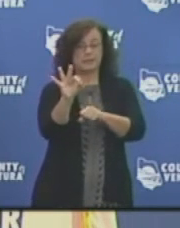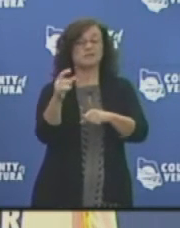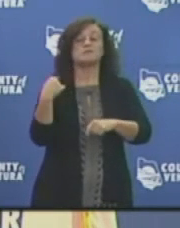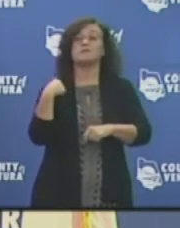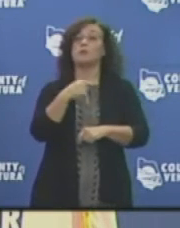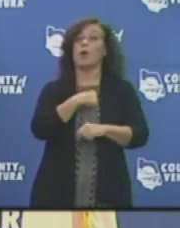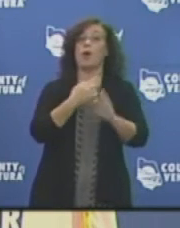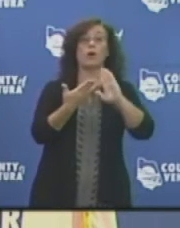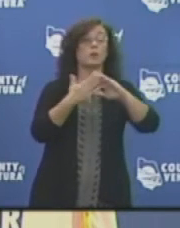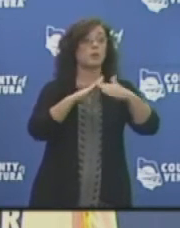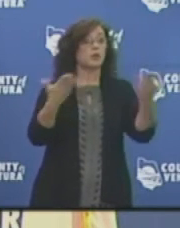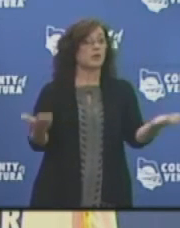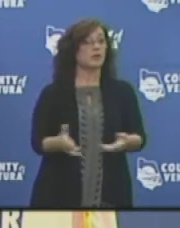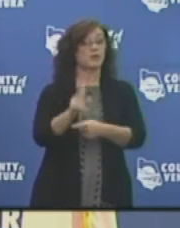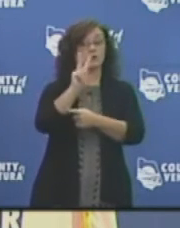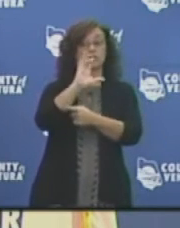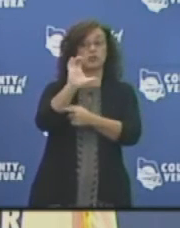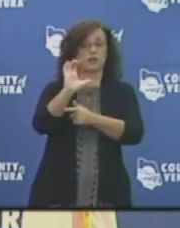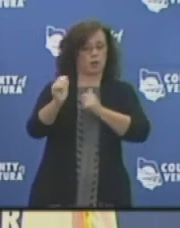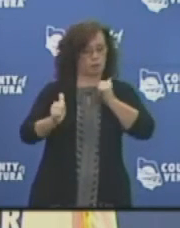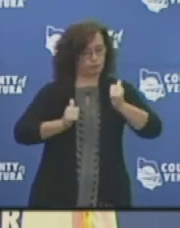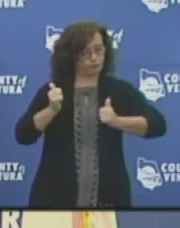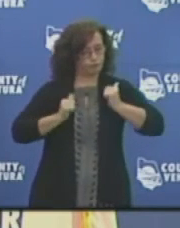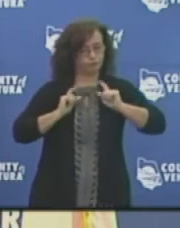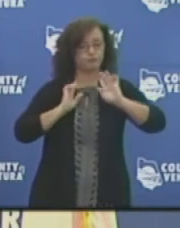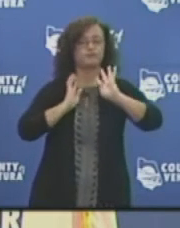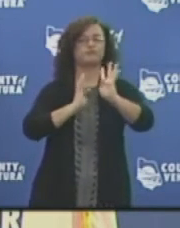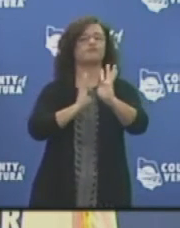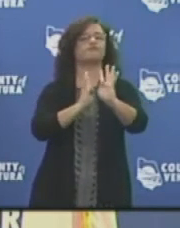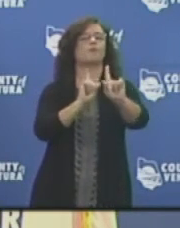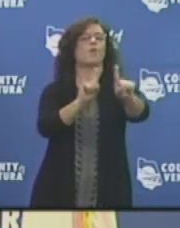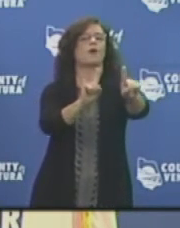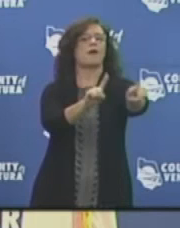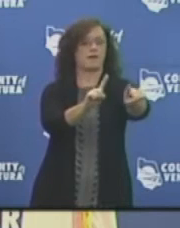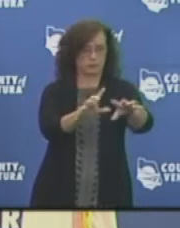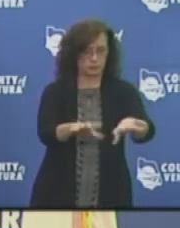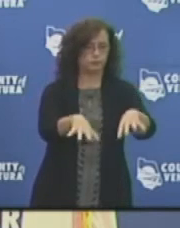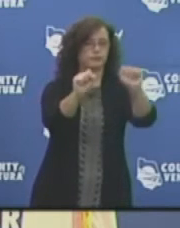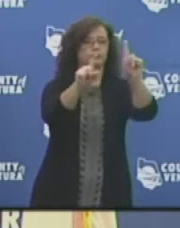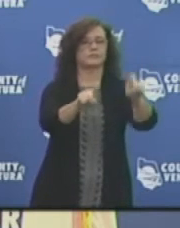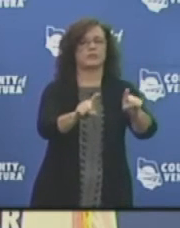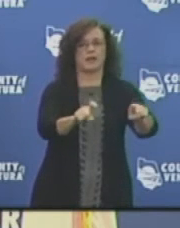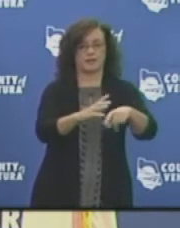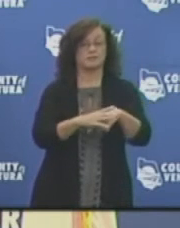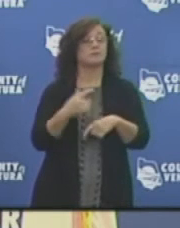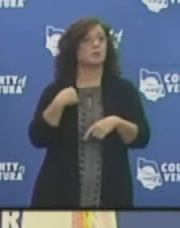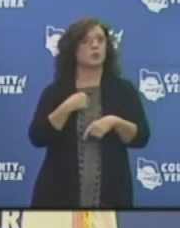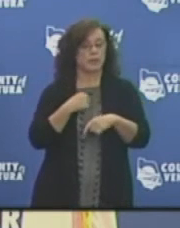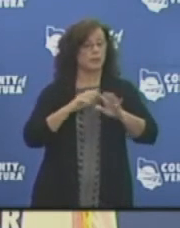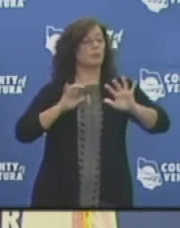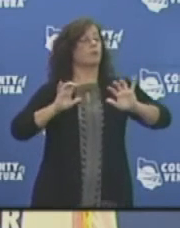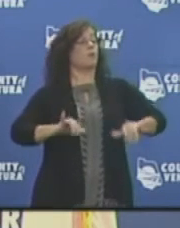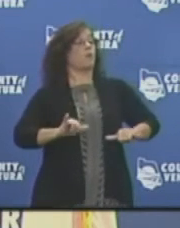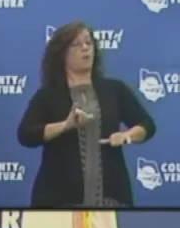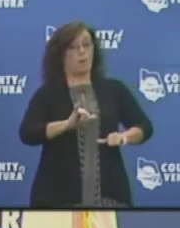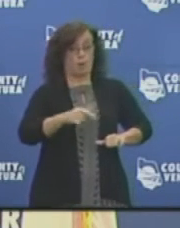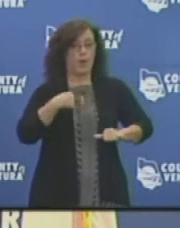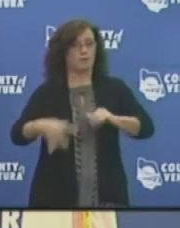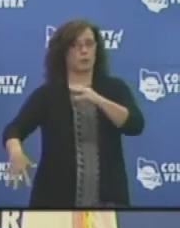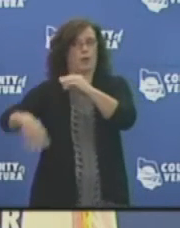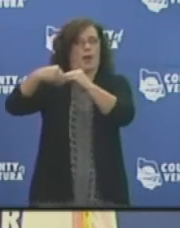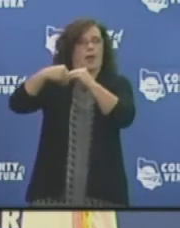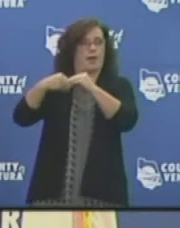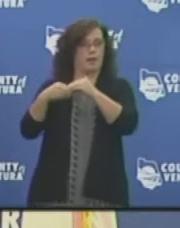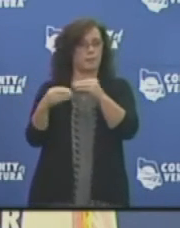up. Our numbers have increased so much. We've had to staff up. We've had to put more pop-ups up. And how is